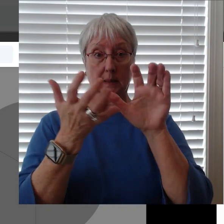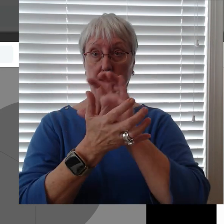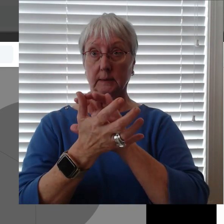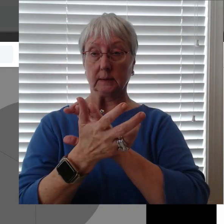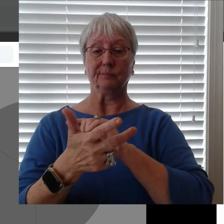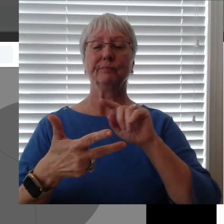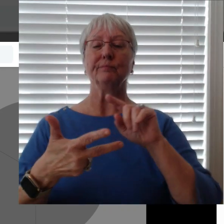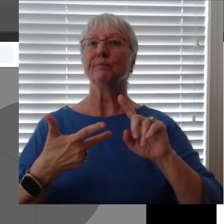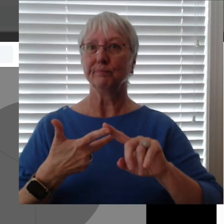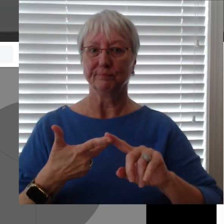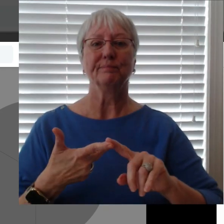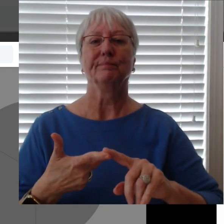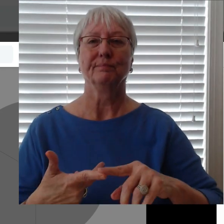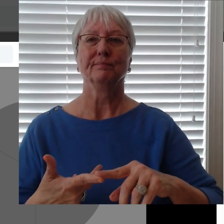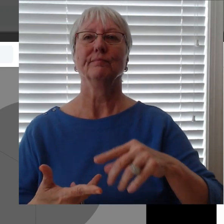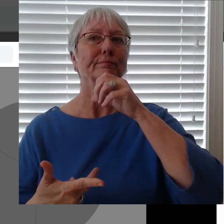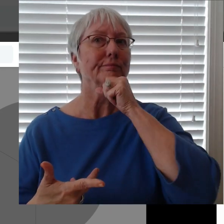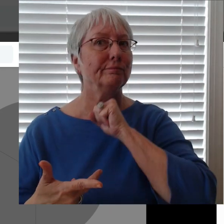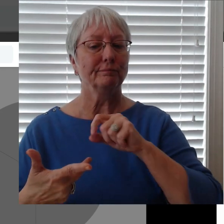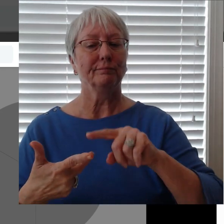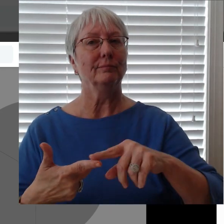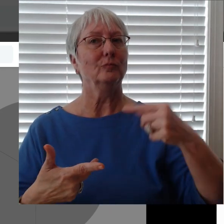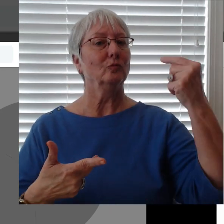green, and purple.